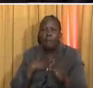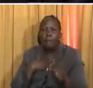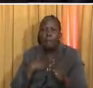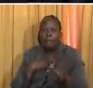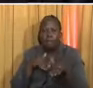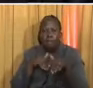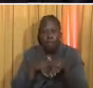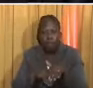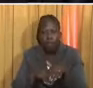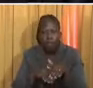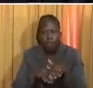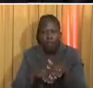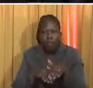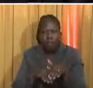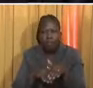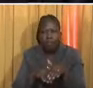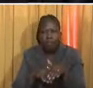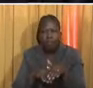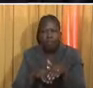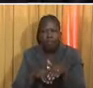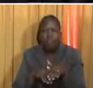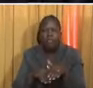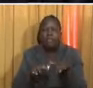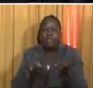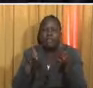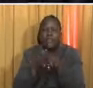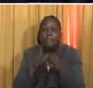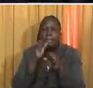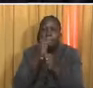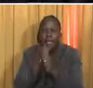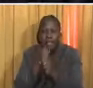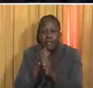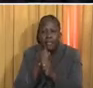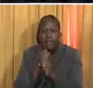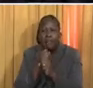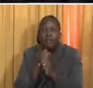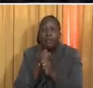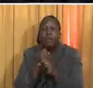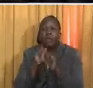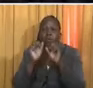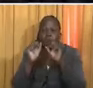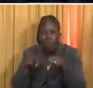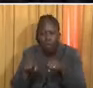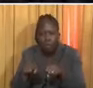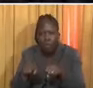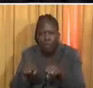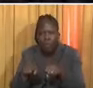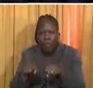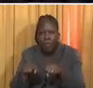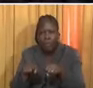following in the Constitution: unmaking, replacing,